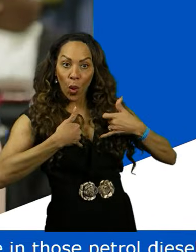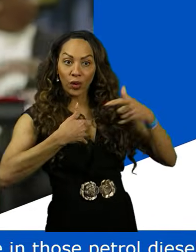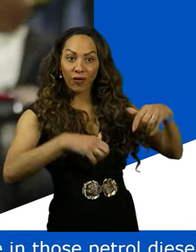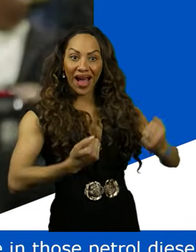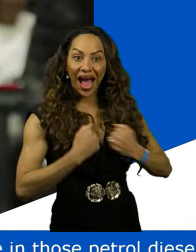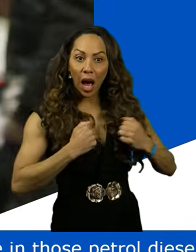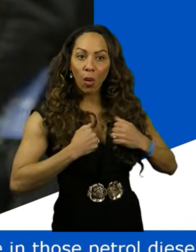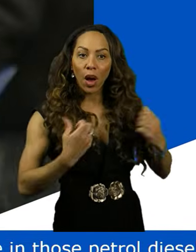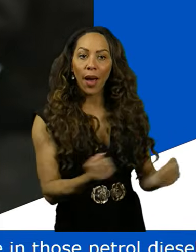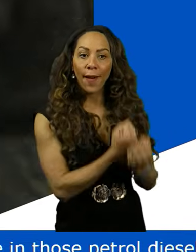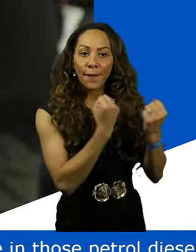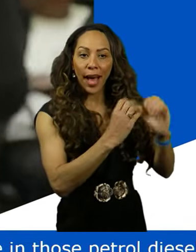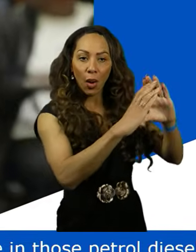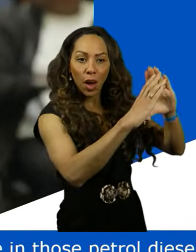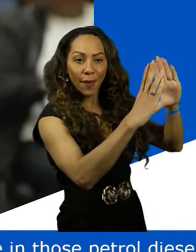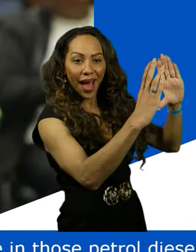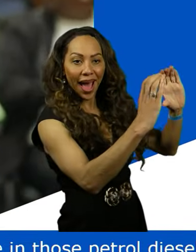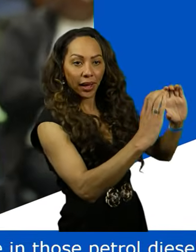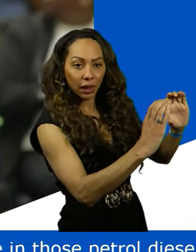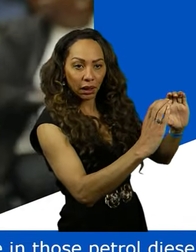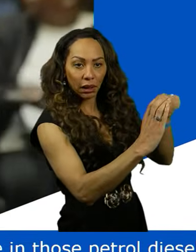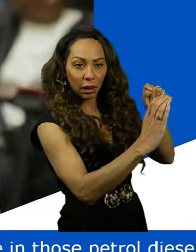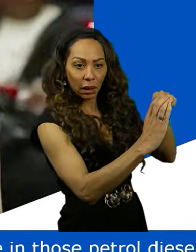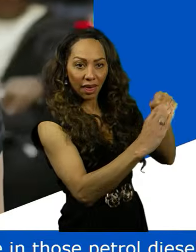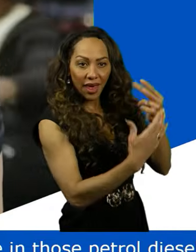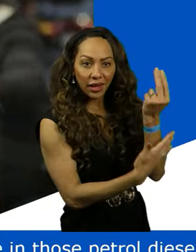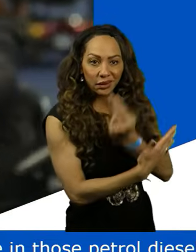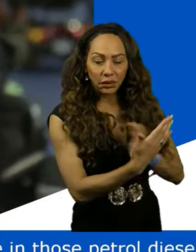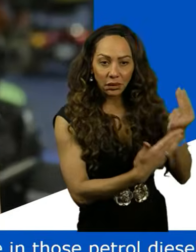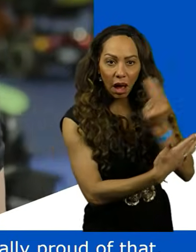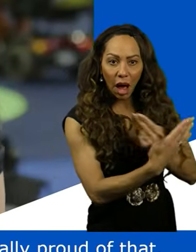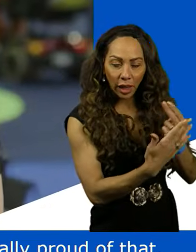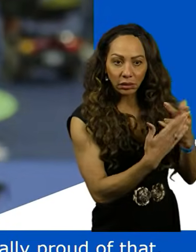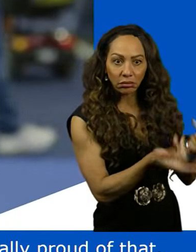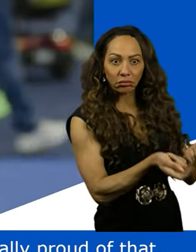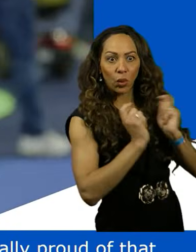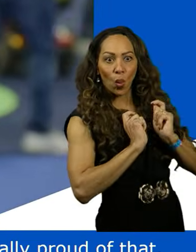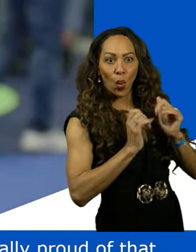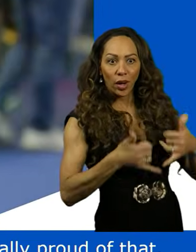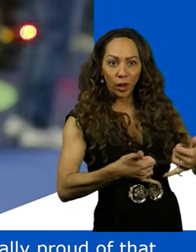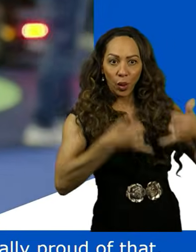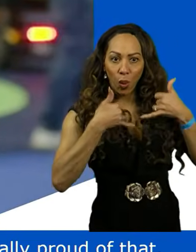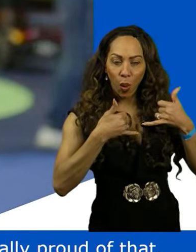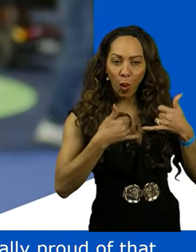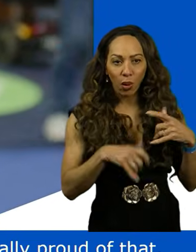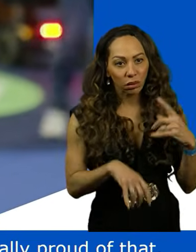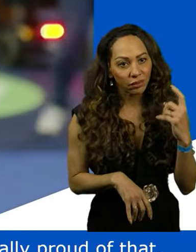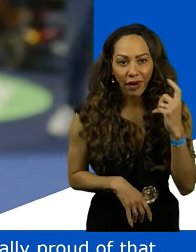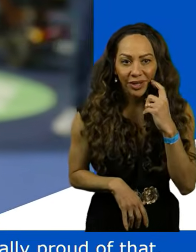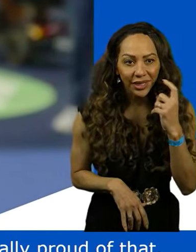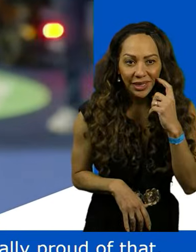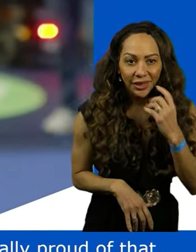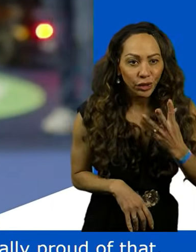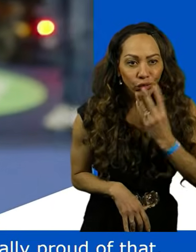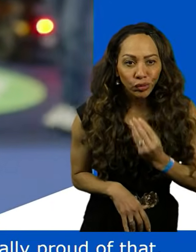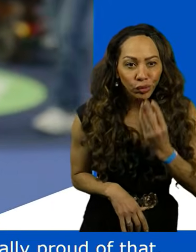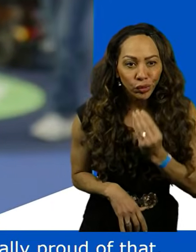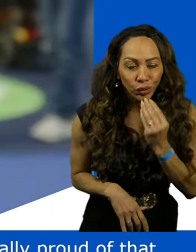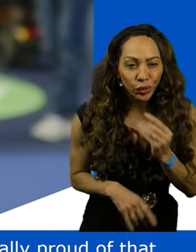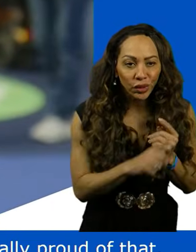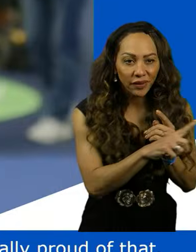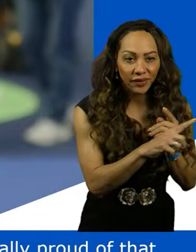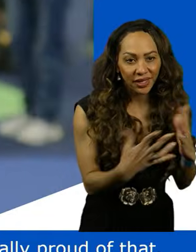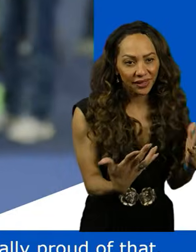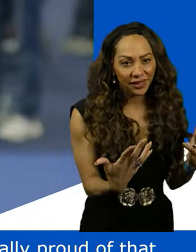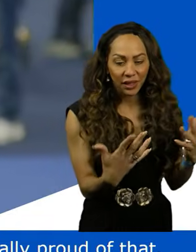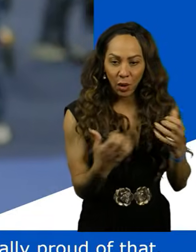really proud of. But things along the lines of, you know, how this fits into the car, you know, the different configurations and all of that kind of stuff.